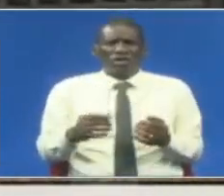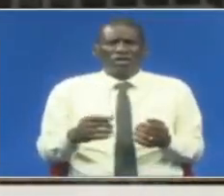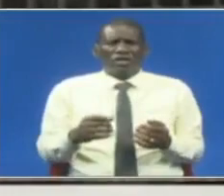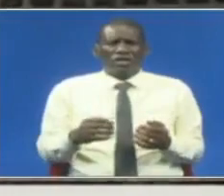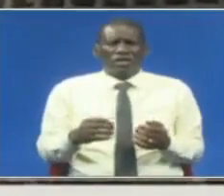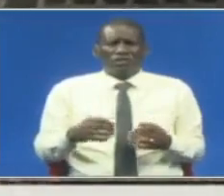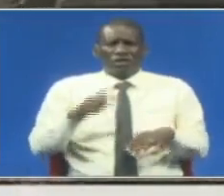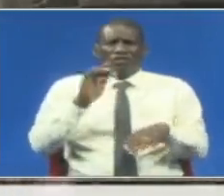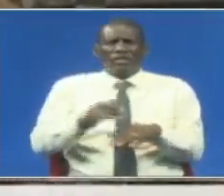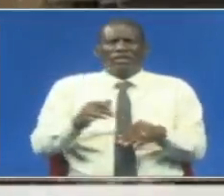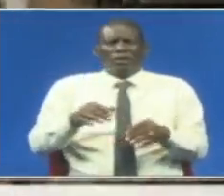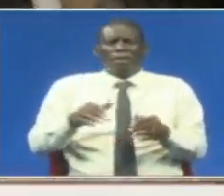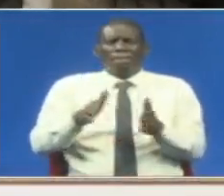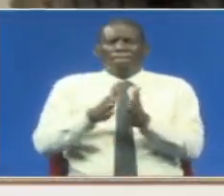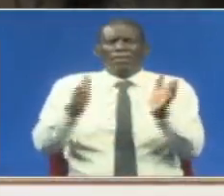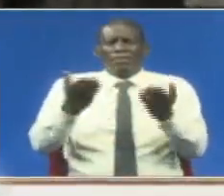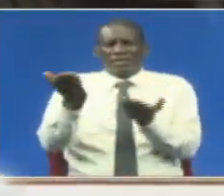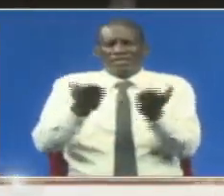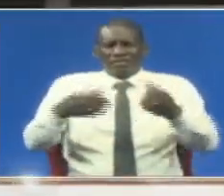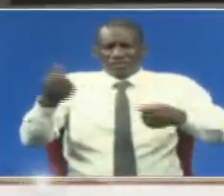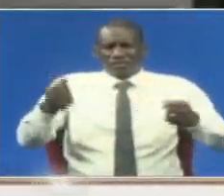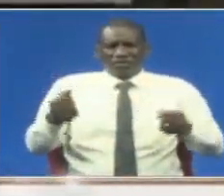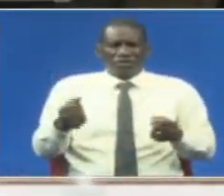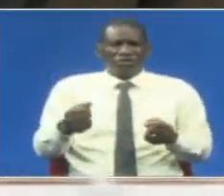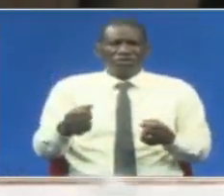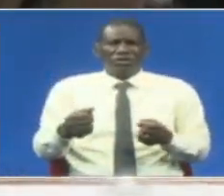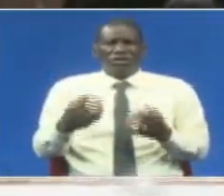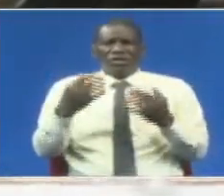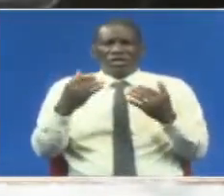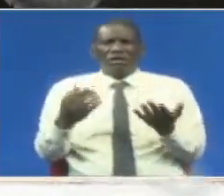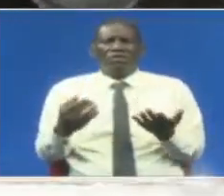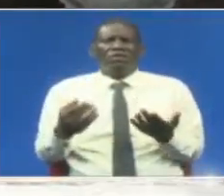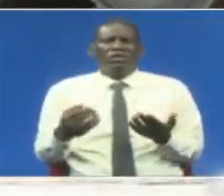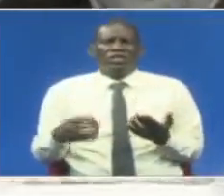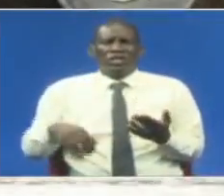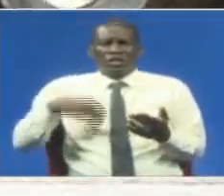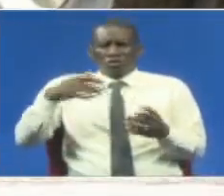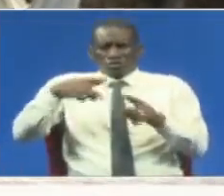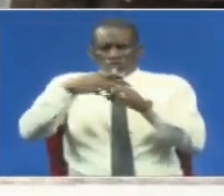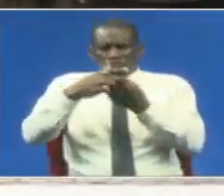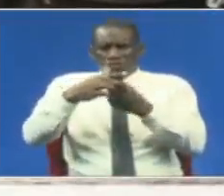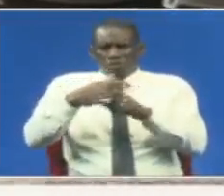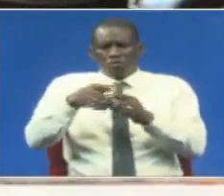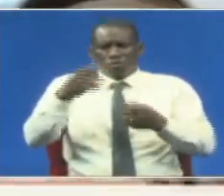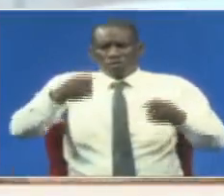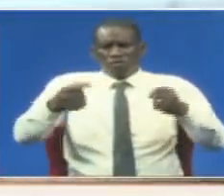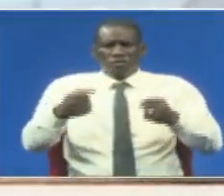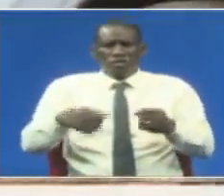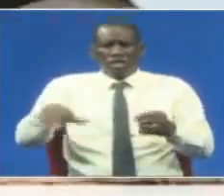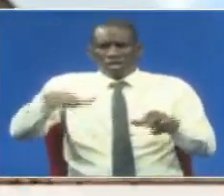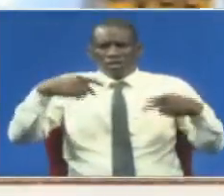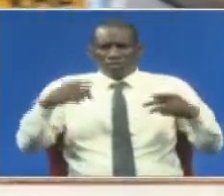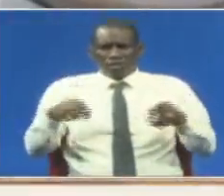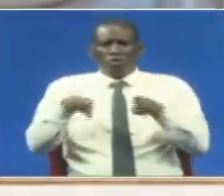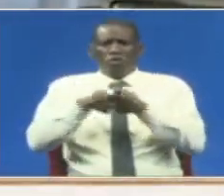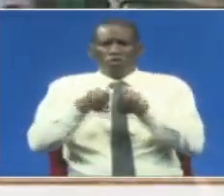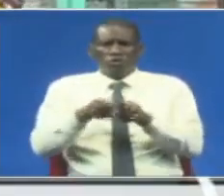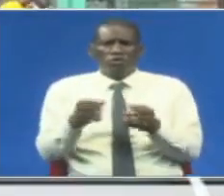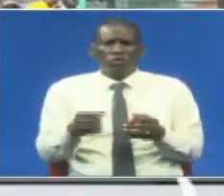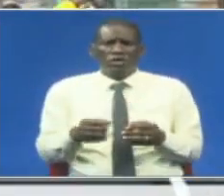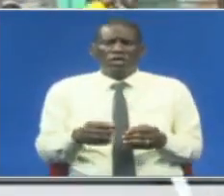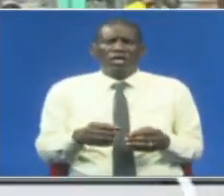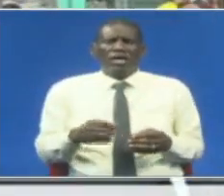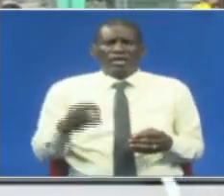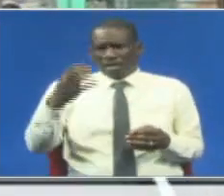service vehicles operators who now decry expensive frequent repairs to their vehicles. Residents are also up in arms.